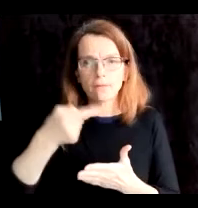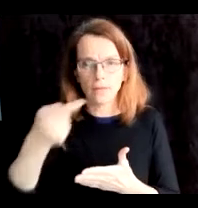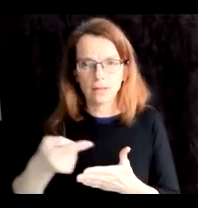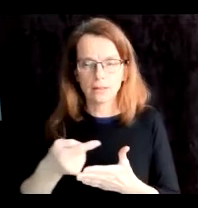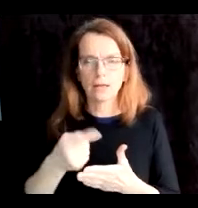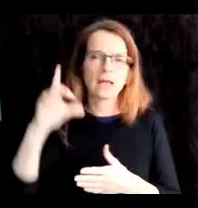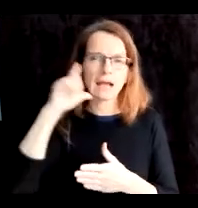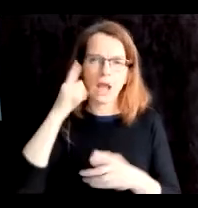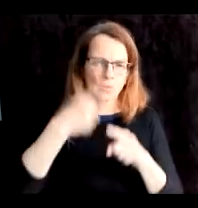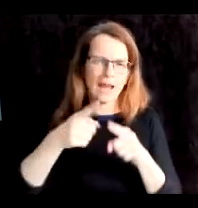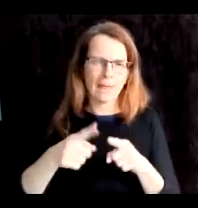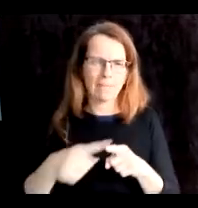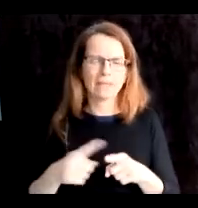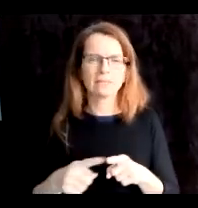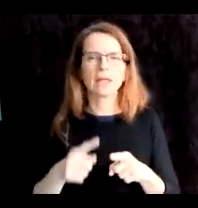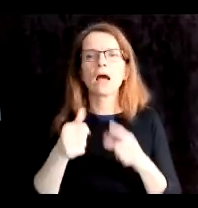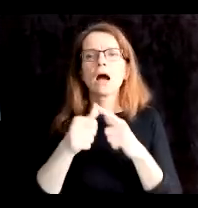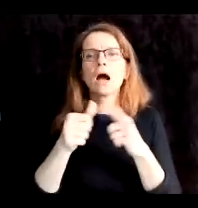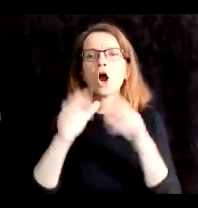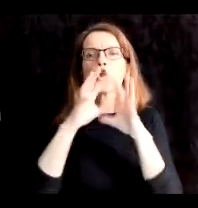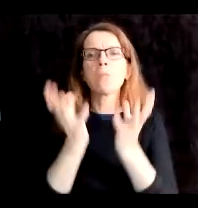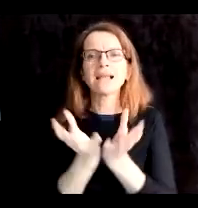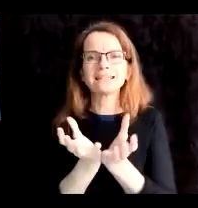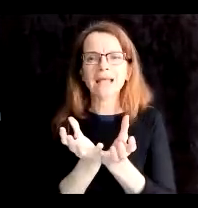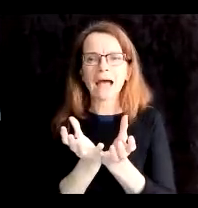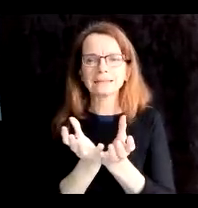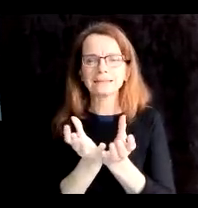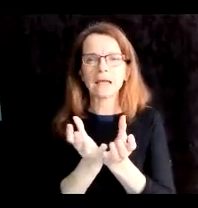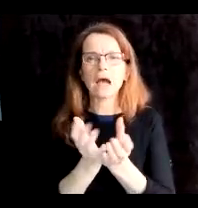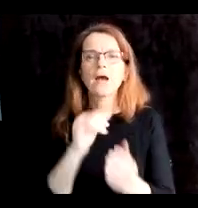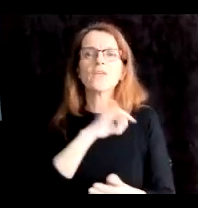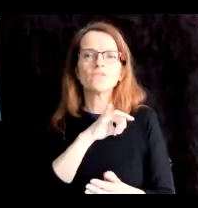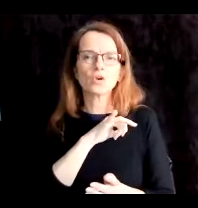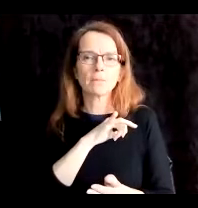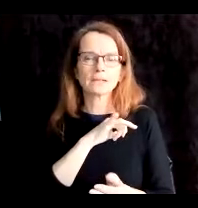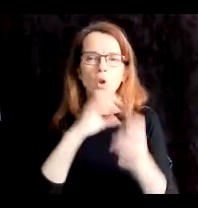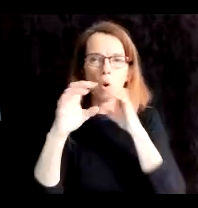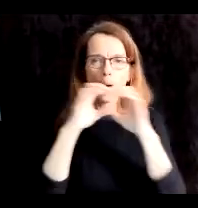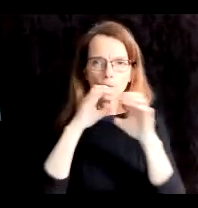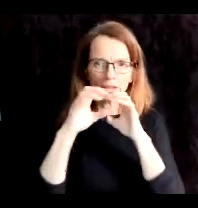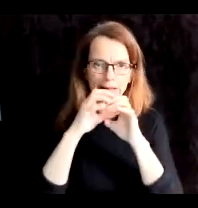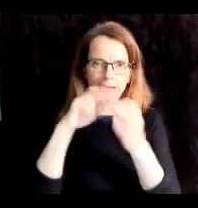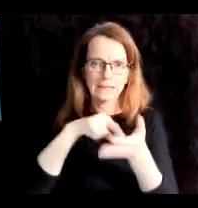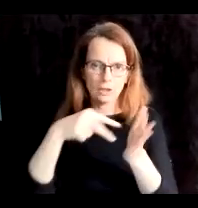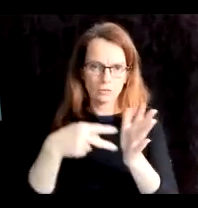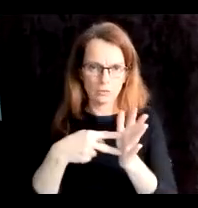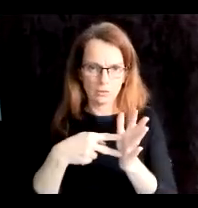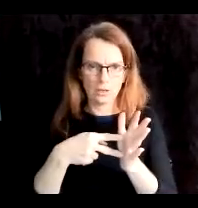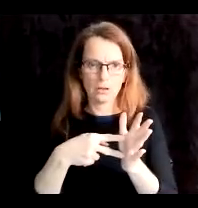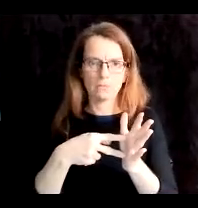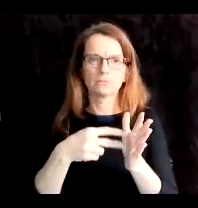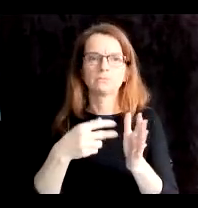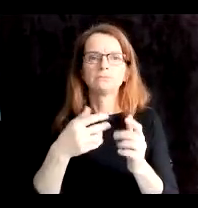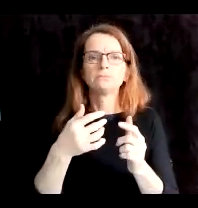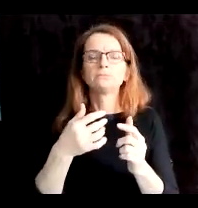immediately think of internet and social media, but of course we know that the globalization is a process that is lasting already for